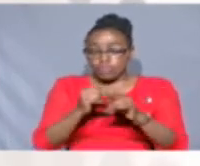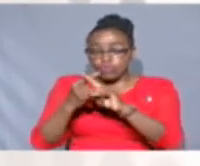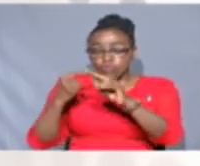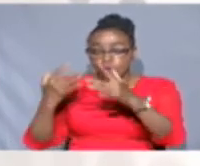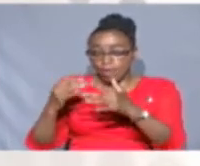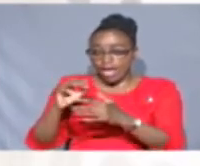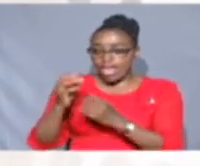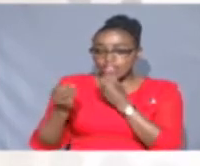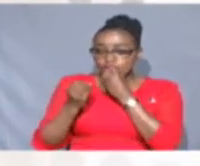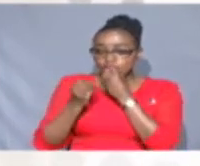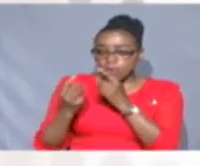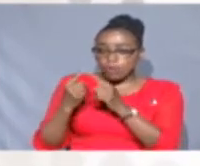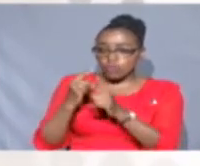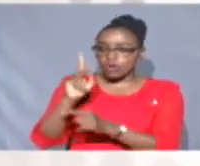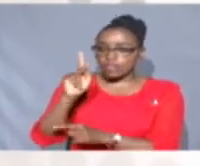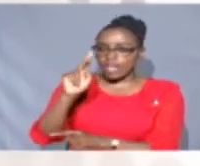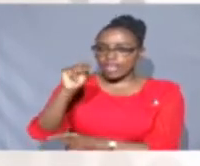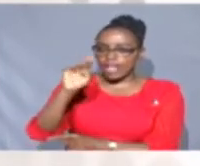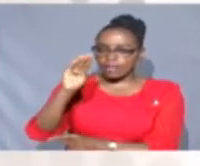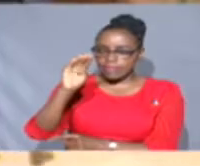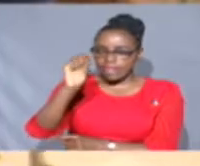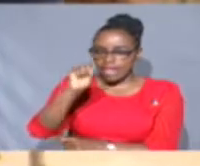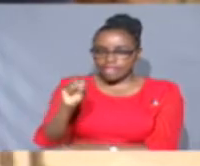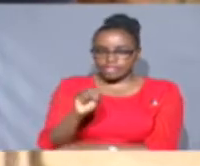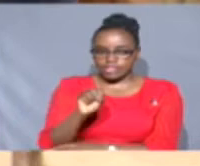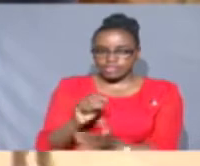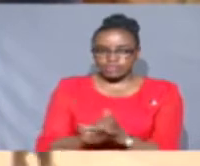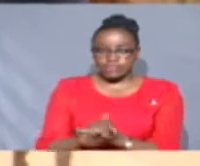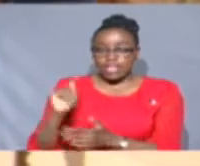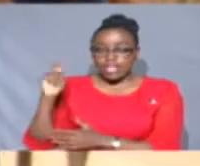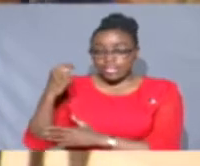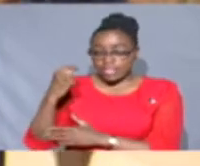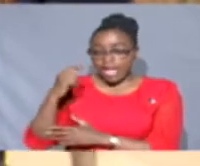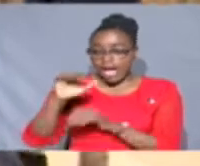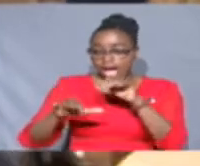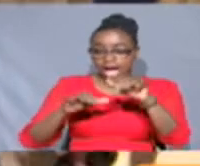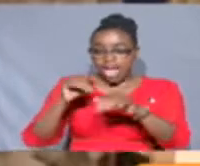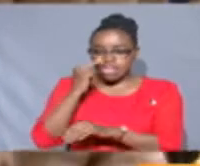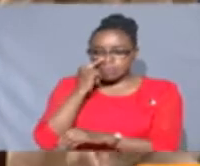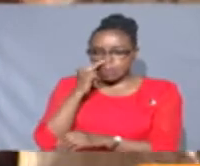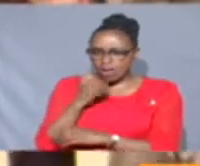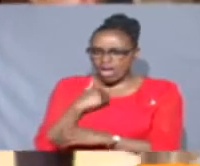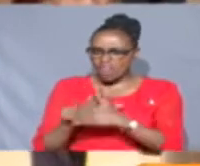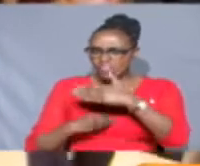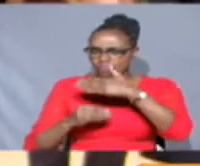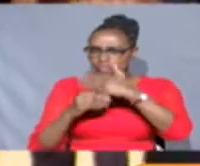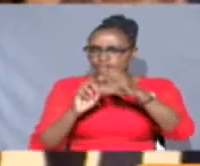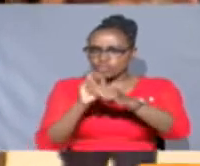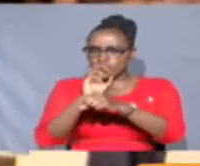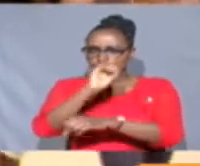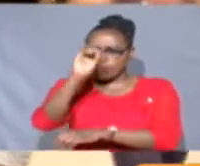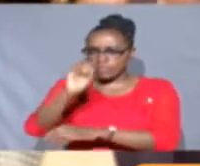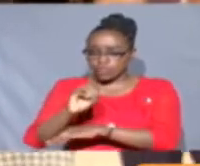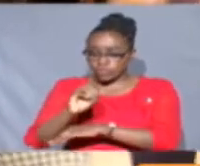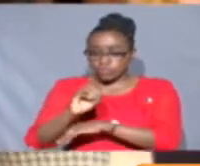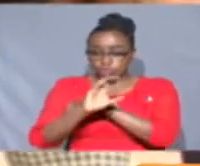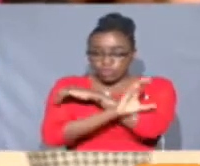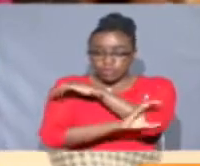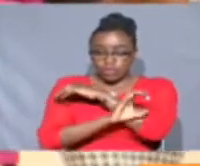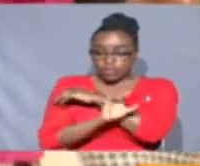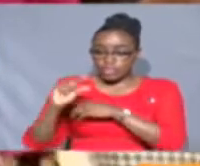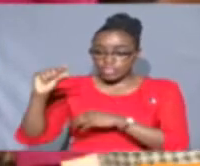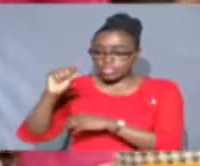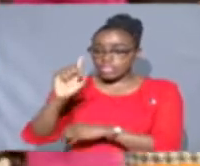to data from the Kenya National Bureau of Statistics. Kenya's livestock sector contributes about 12% to the country's gross